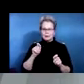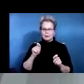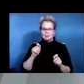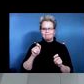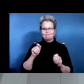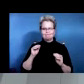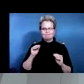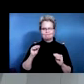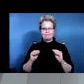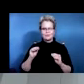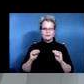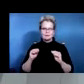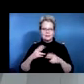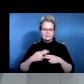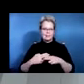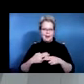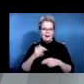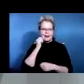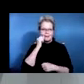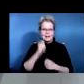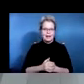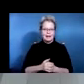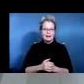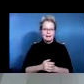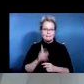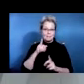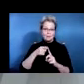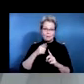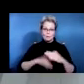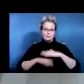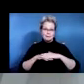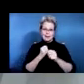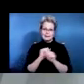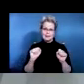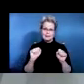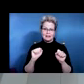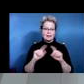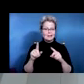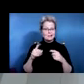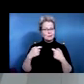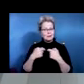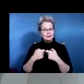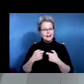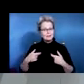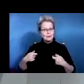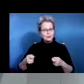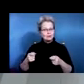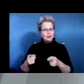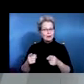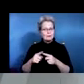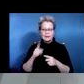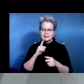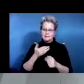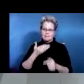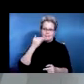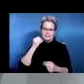the maximum safety for him so having the power wheelchair does just give that a little bit more level of protection and safety as